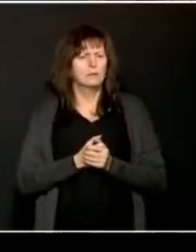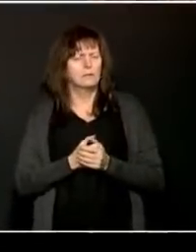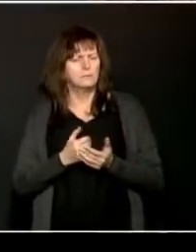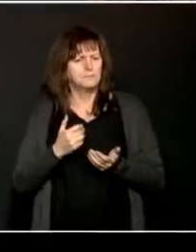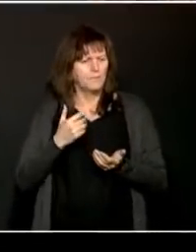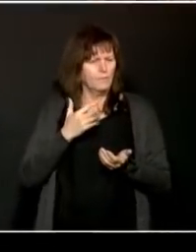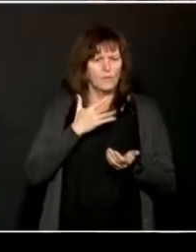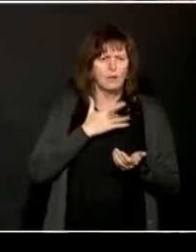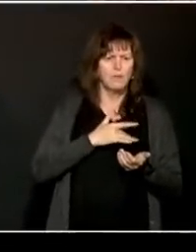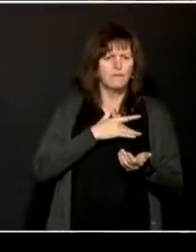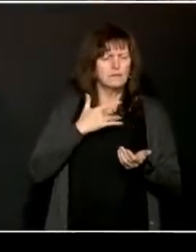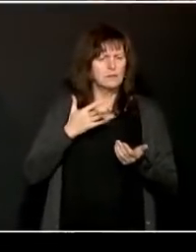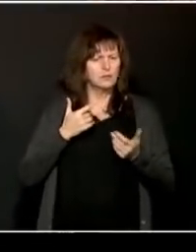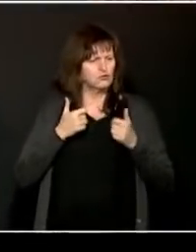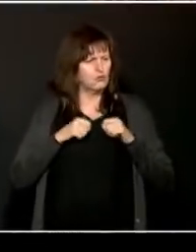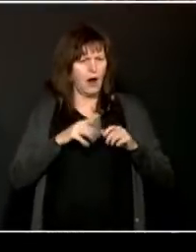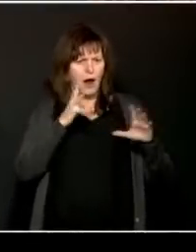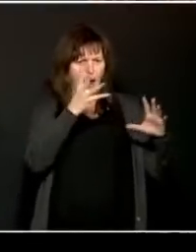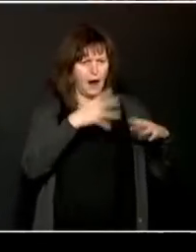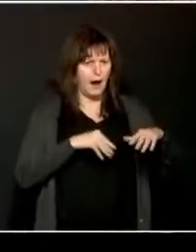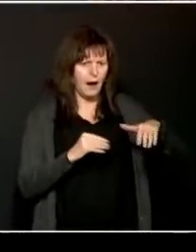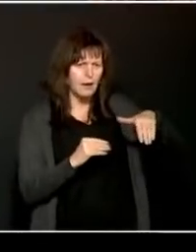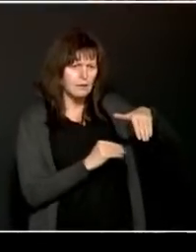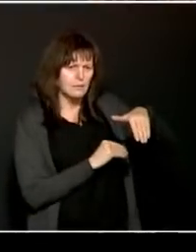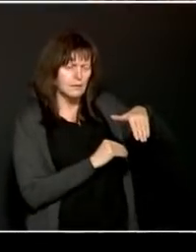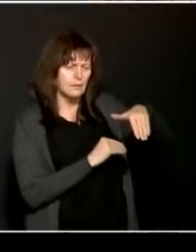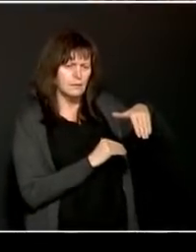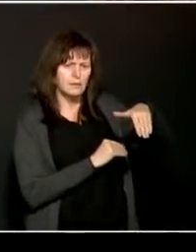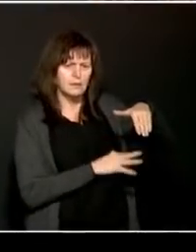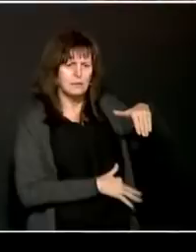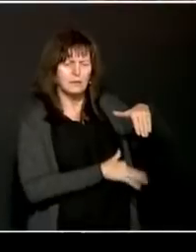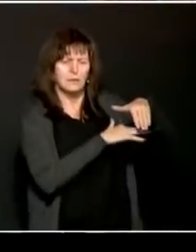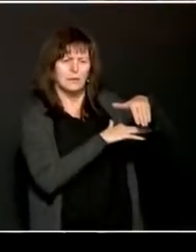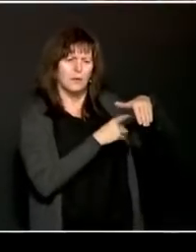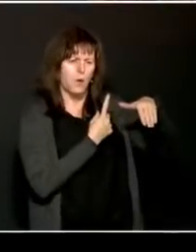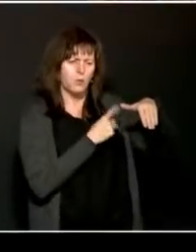the case? And why keep that many doses of stock when the need to vaccinate right now is so dire?